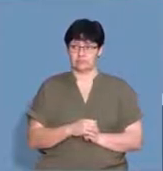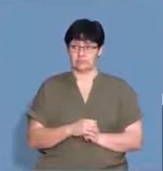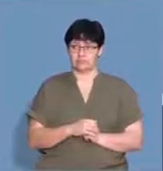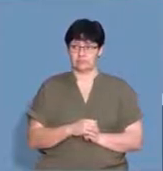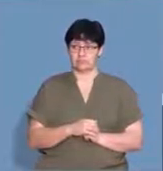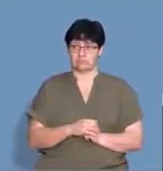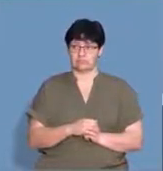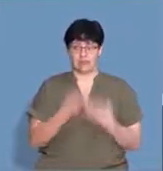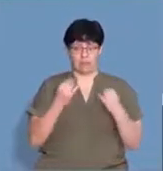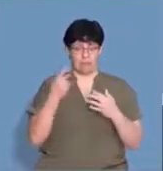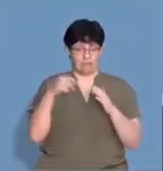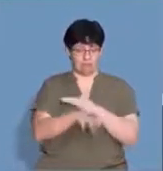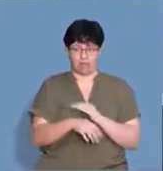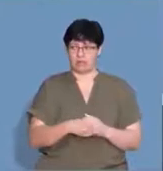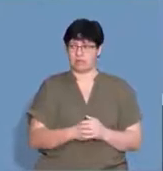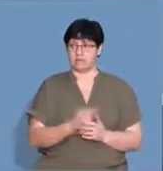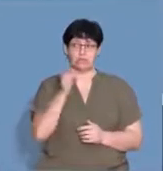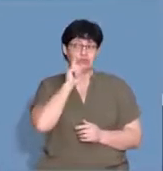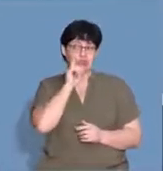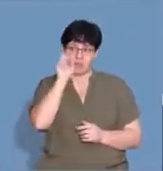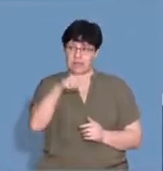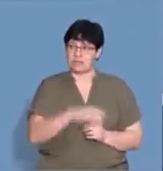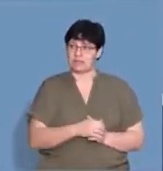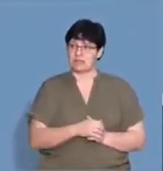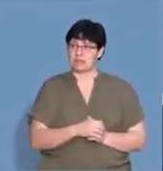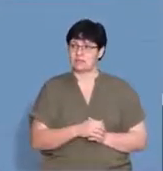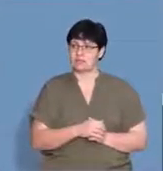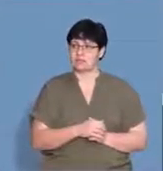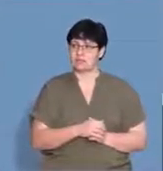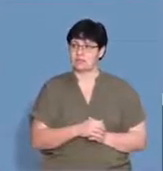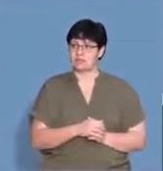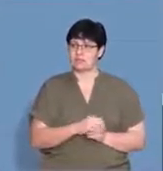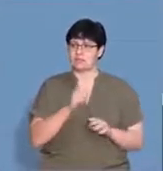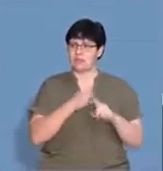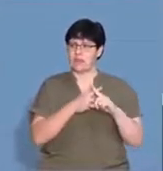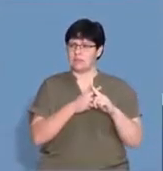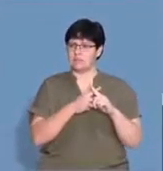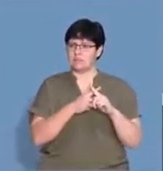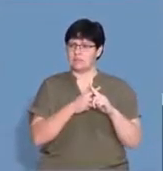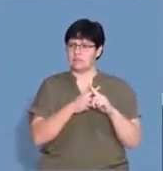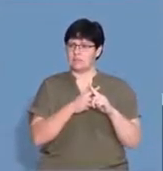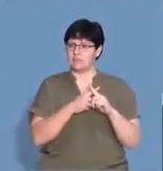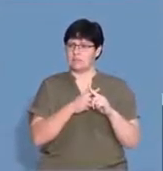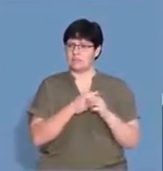Keep leaving out numbers. Good thing I'm checking. Times